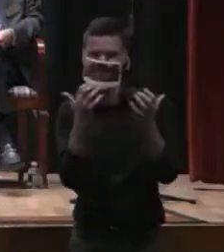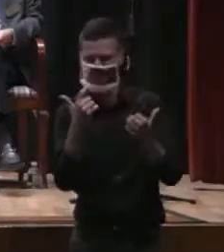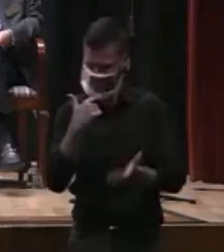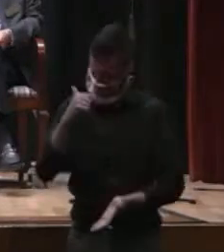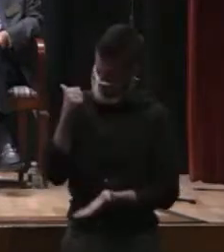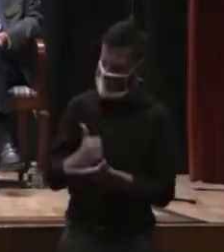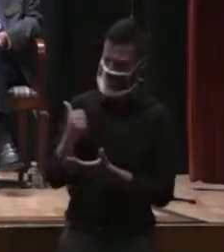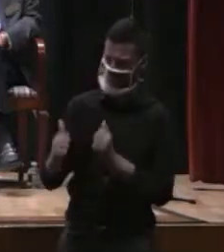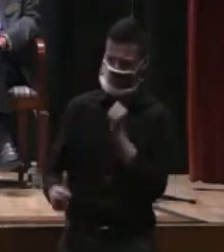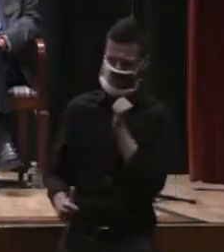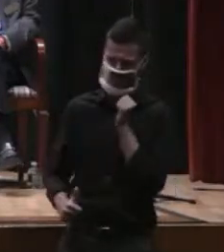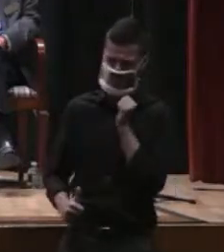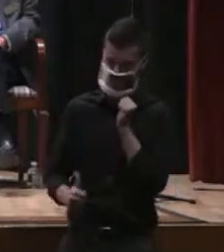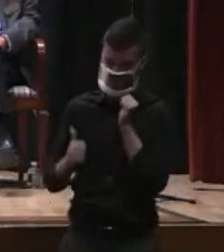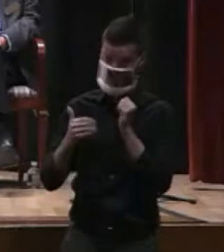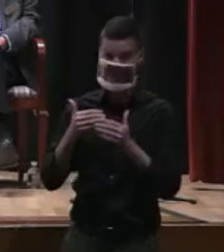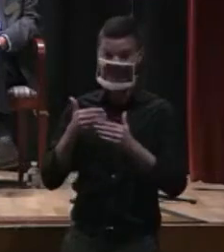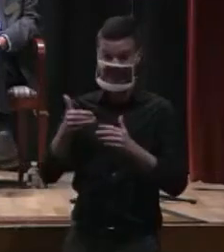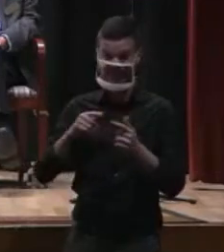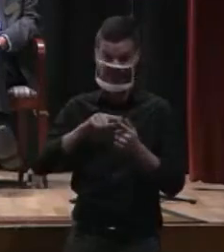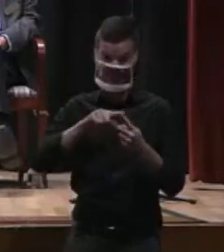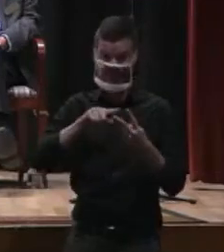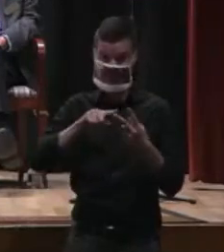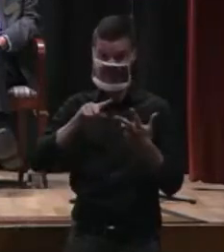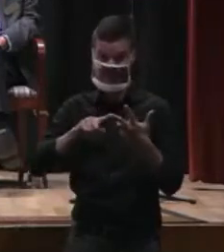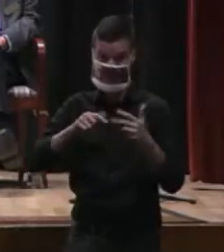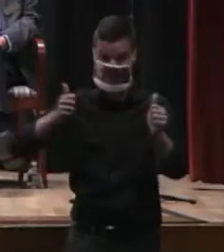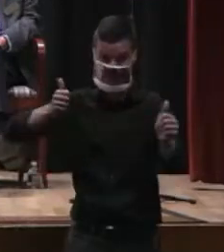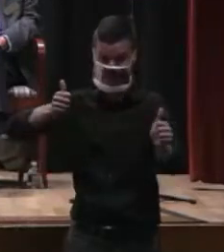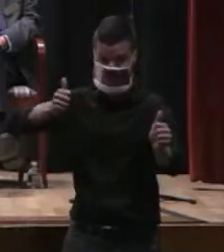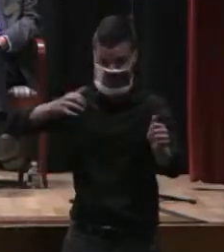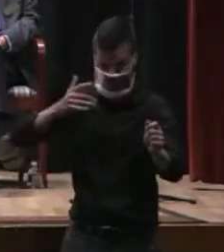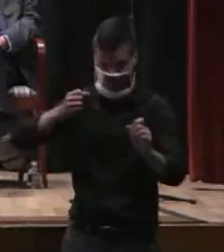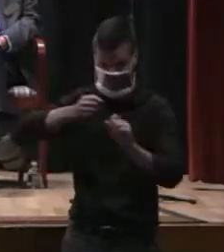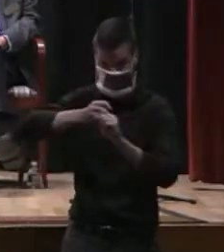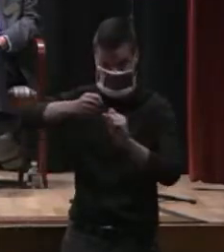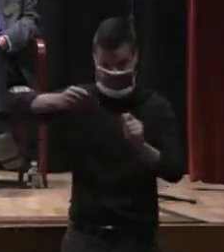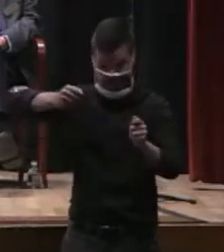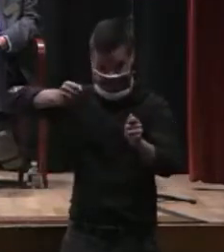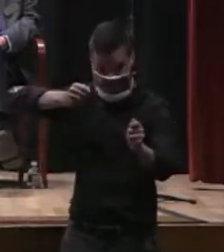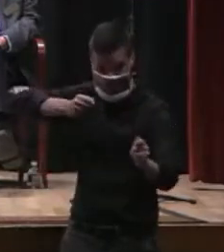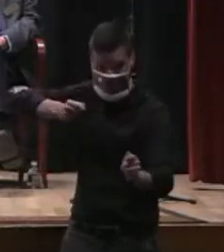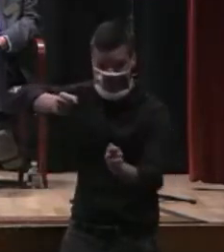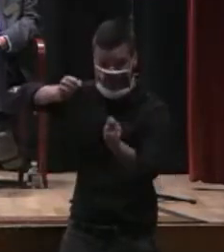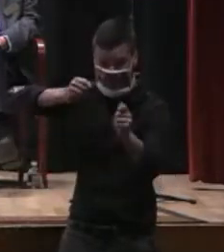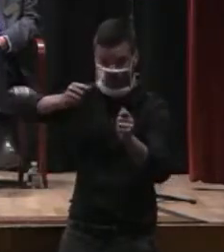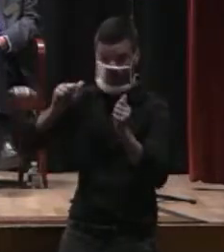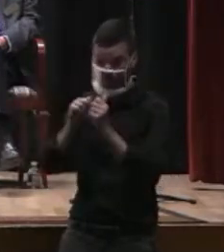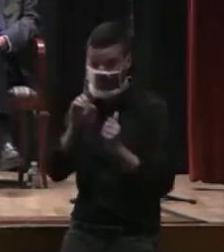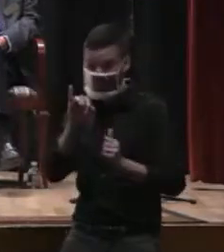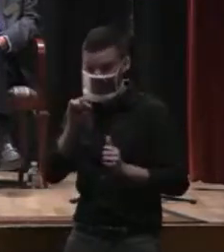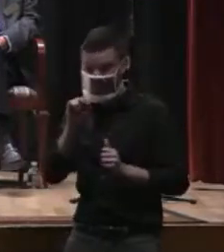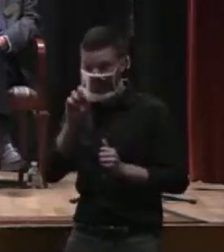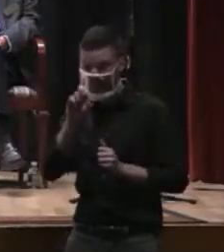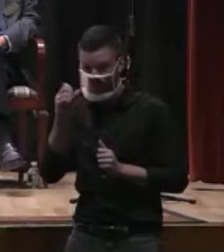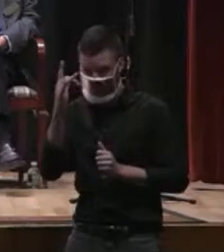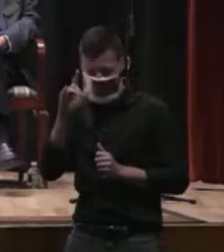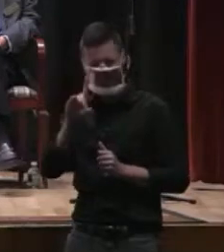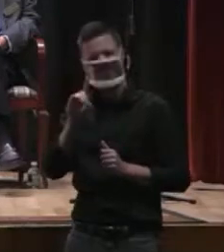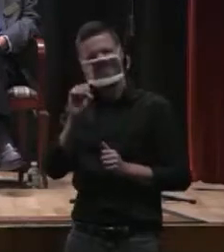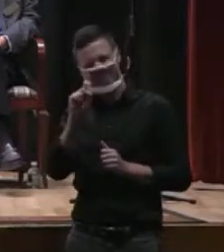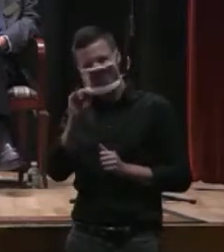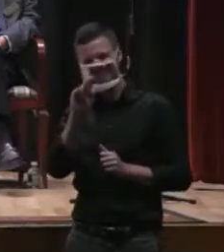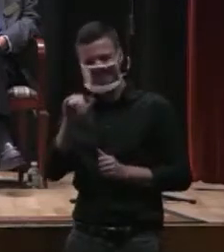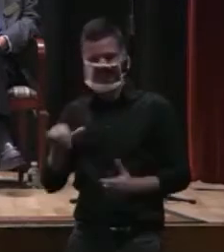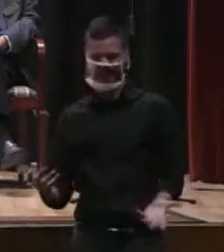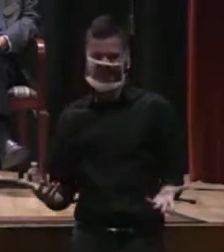The next step is to aim. Yes, that's right. Aim under distress because you are destined for this. And this is